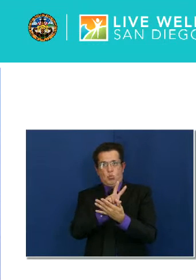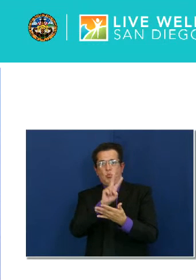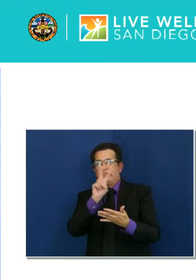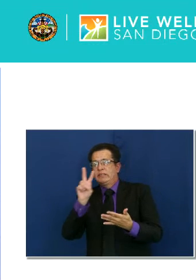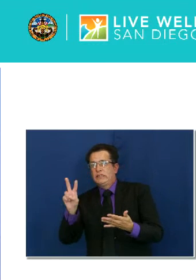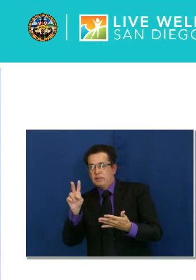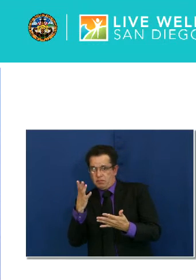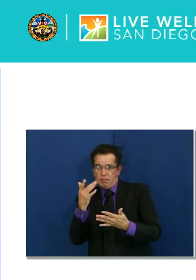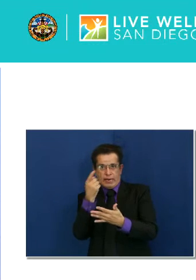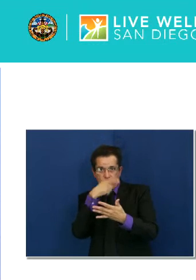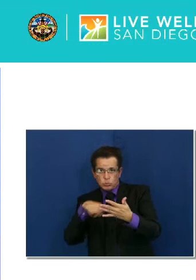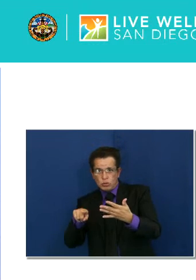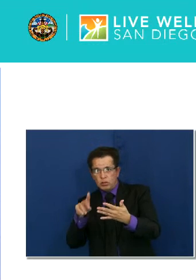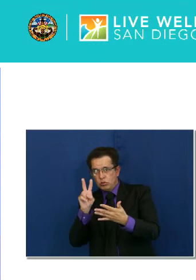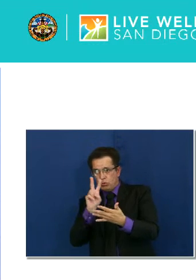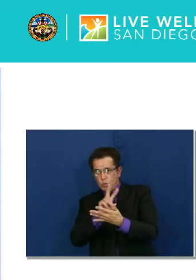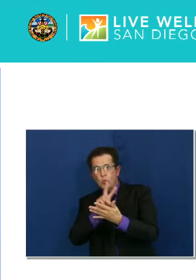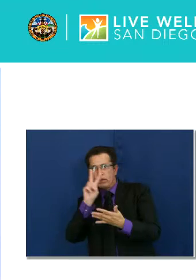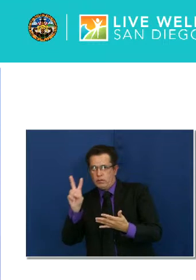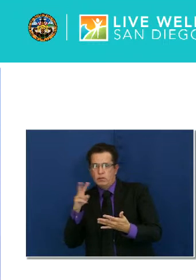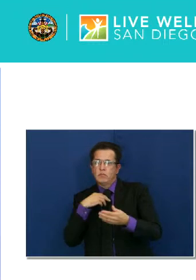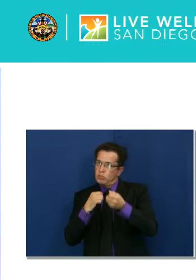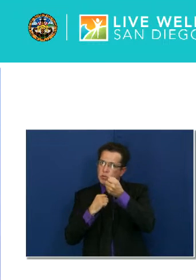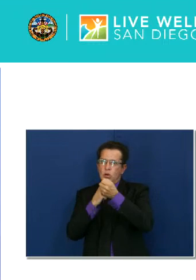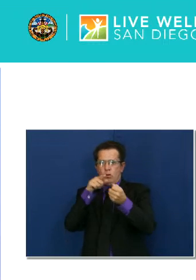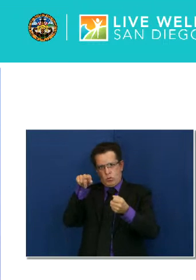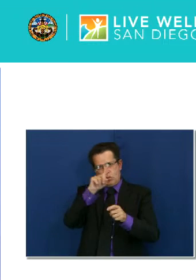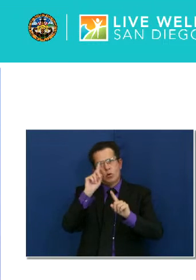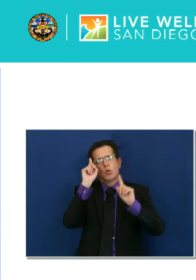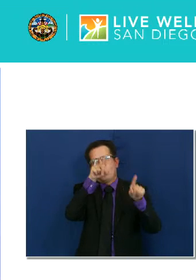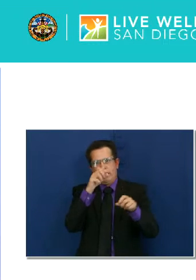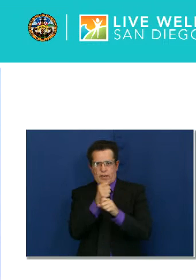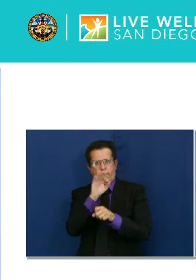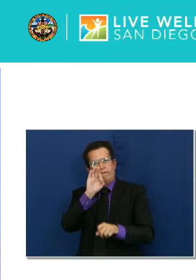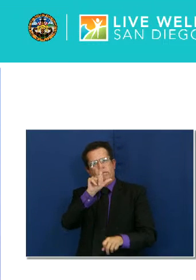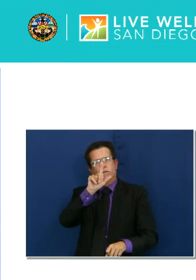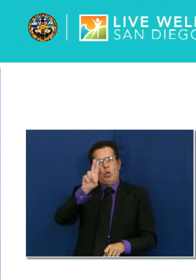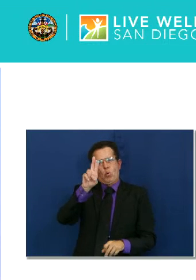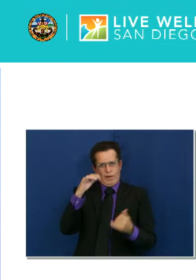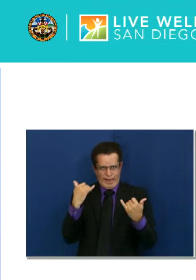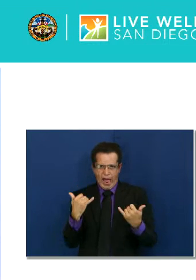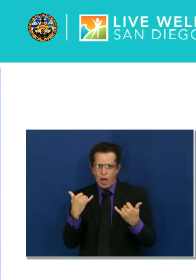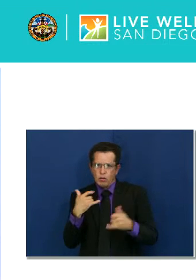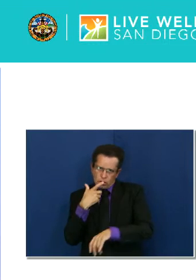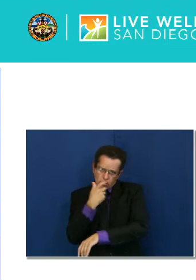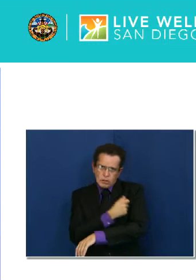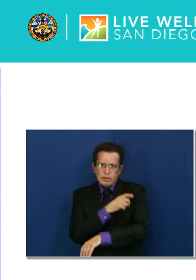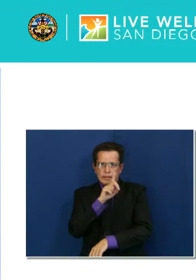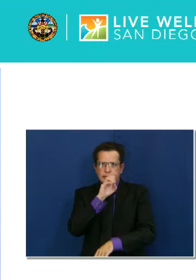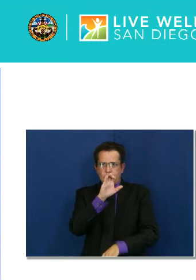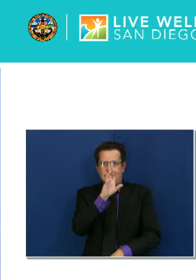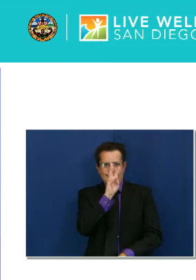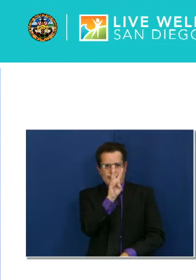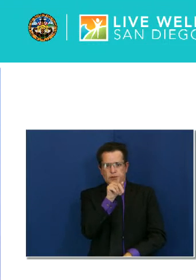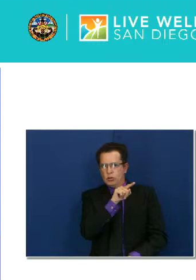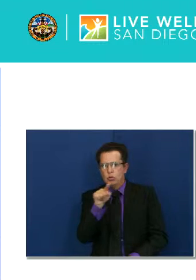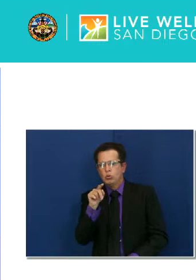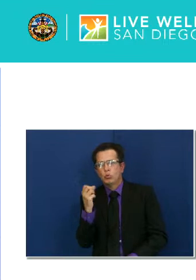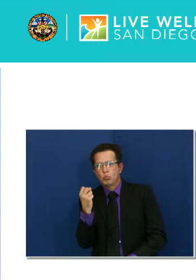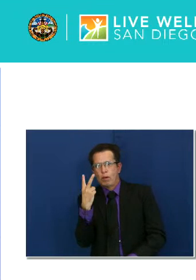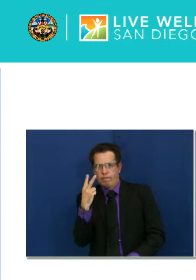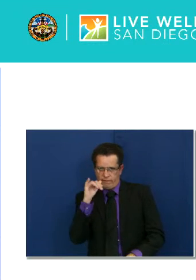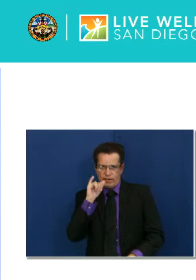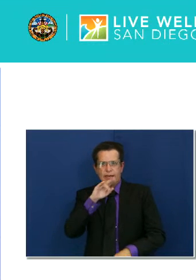weeks. We are urging that everyone get their flu vaccination. And December 6th through the 12th is National